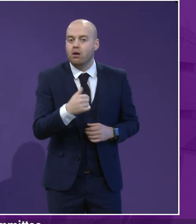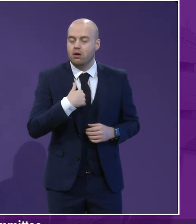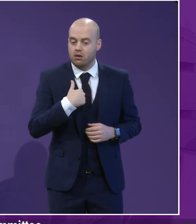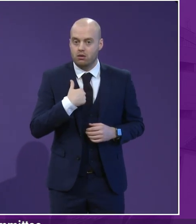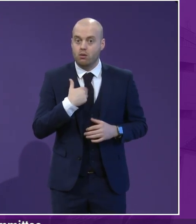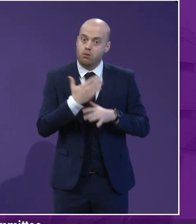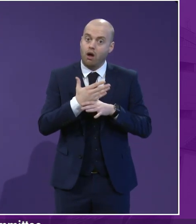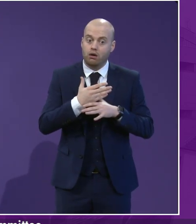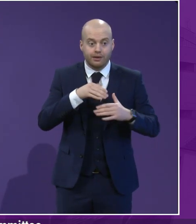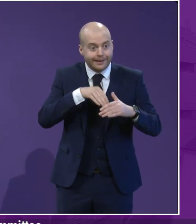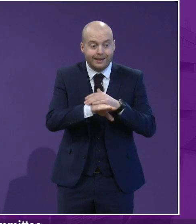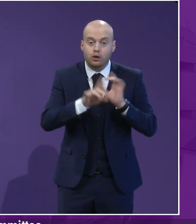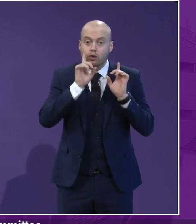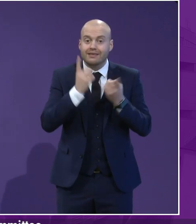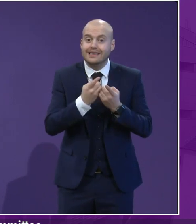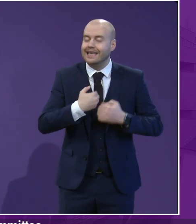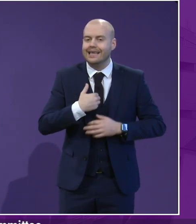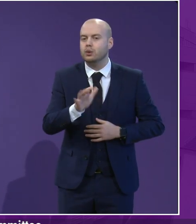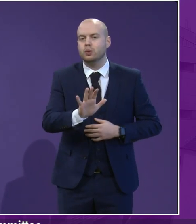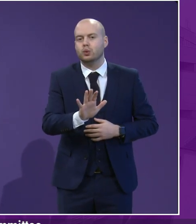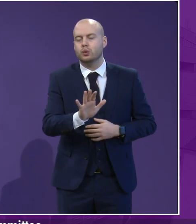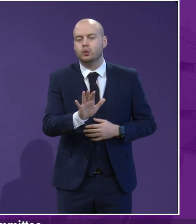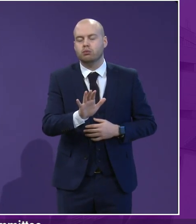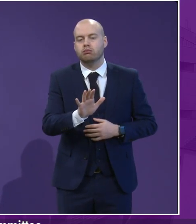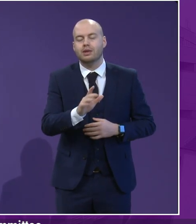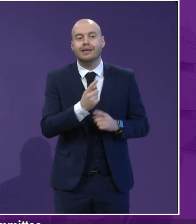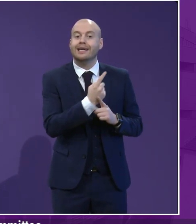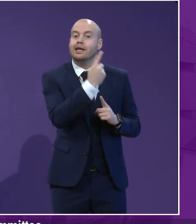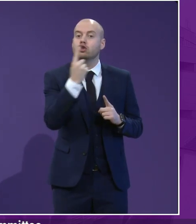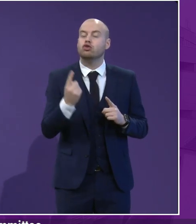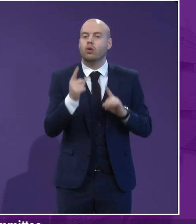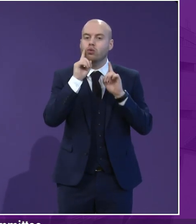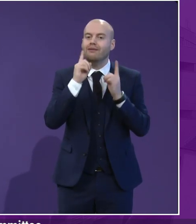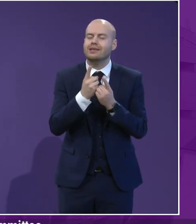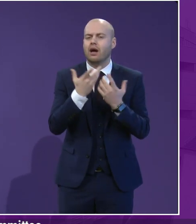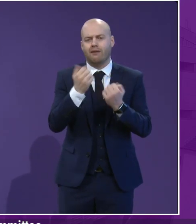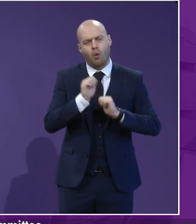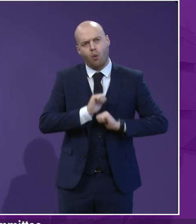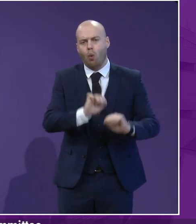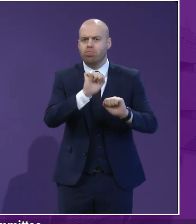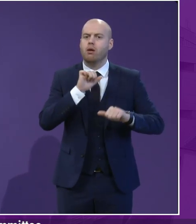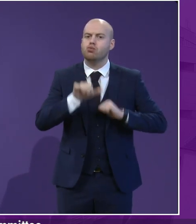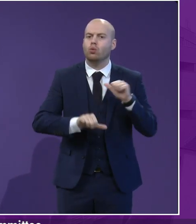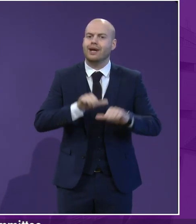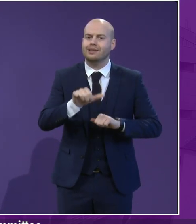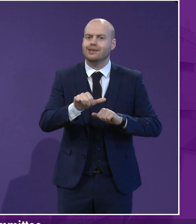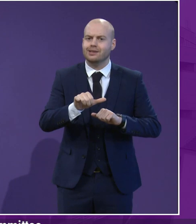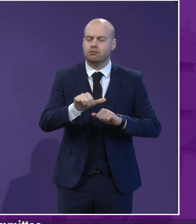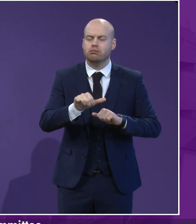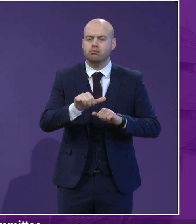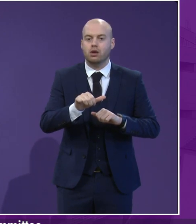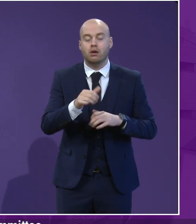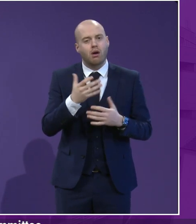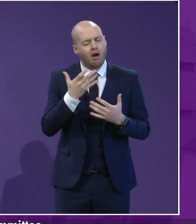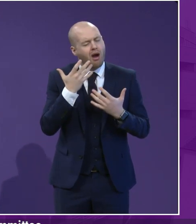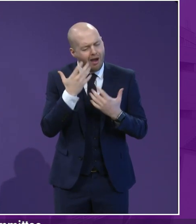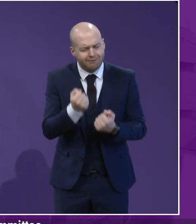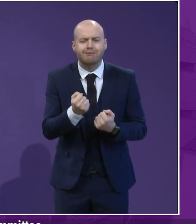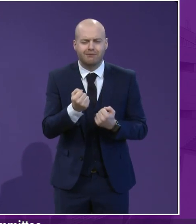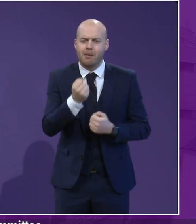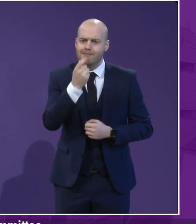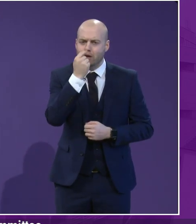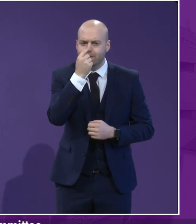And with a lot of information on reasonable adjustment and how that could be done. So maybe you're best to start answering Mary's question.